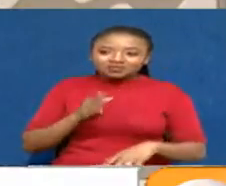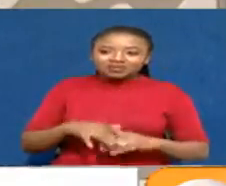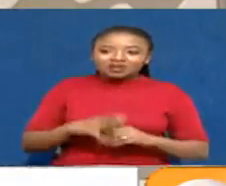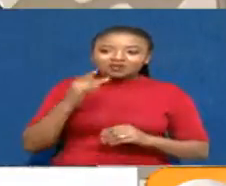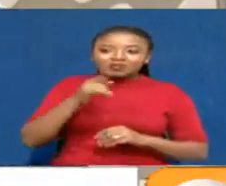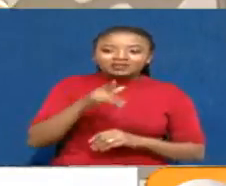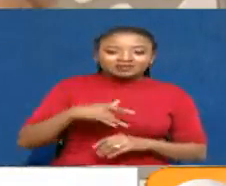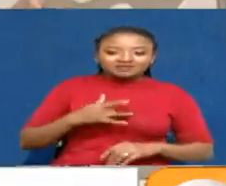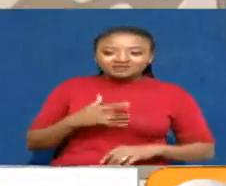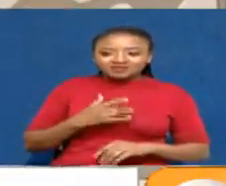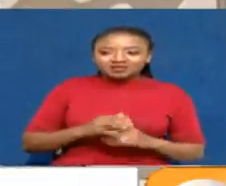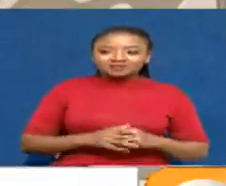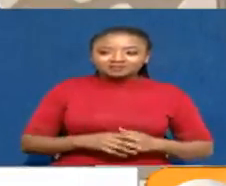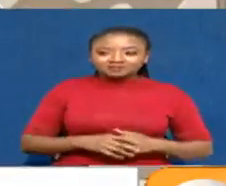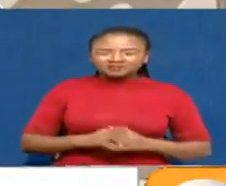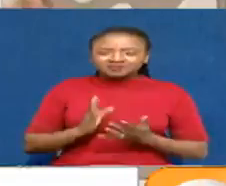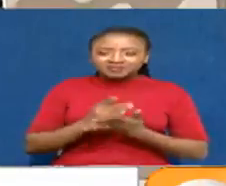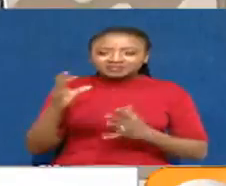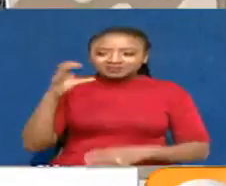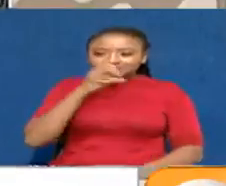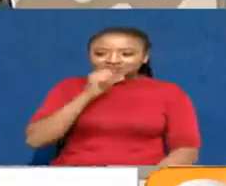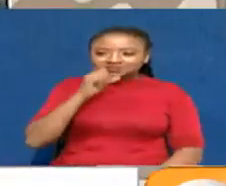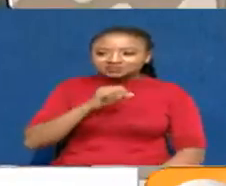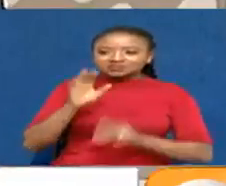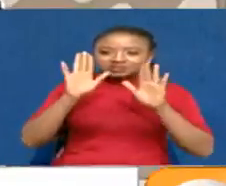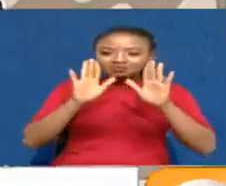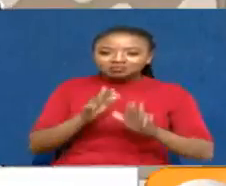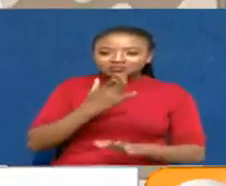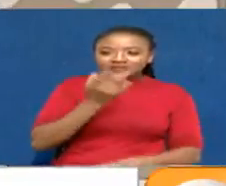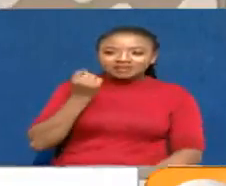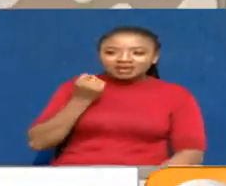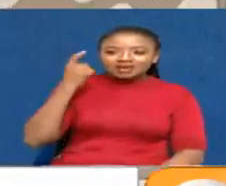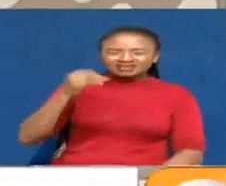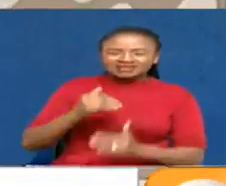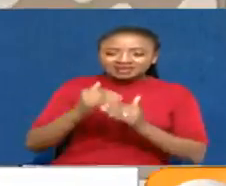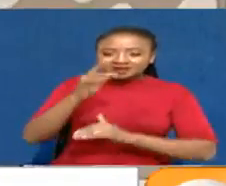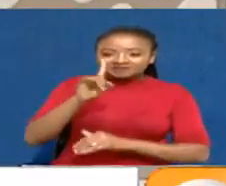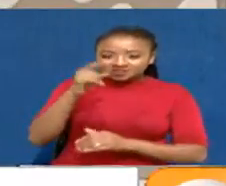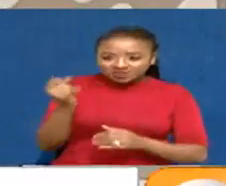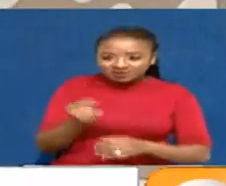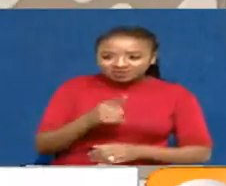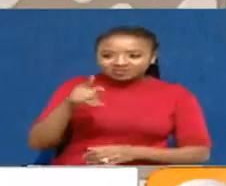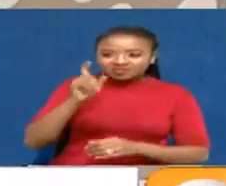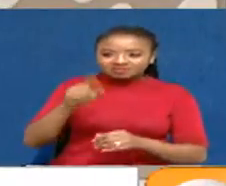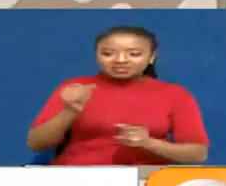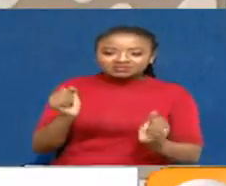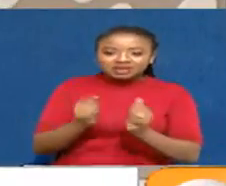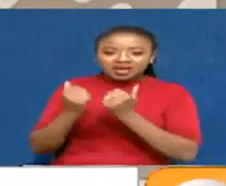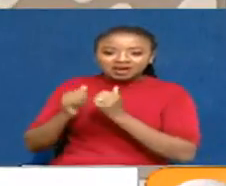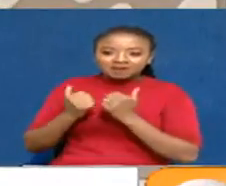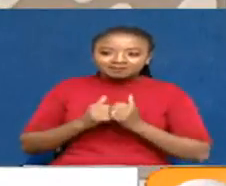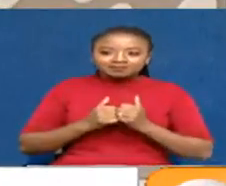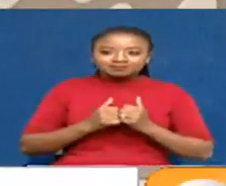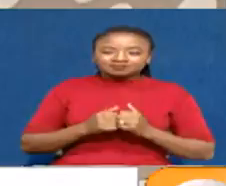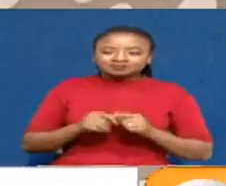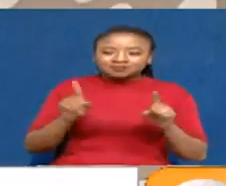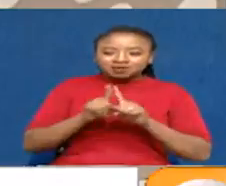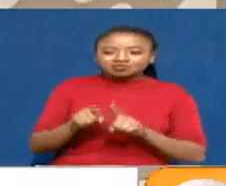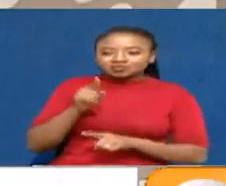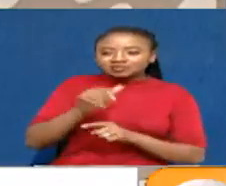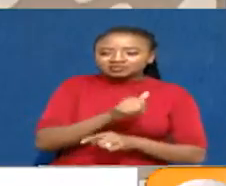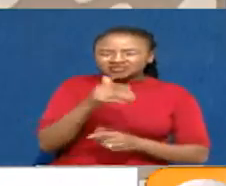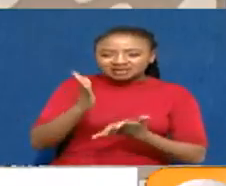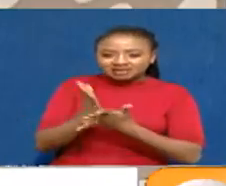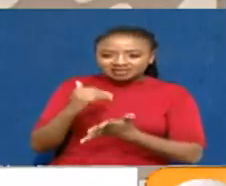missing. Because sometimes we assume everybody must understand that after 1 month, this should happen. And that is now the other sector where